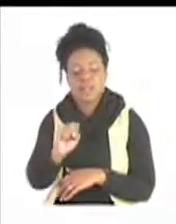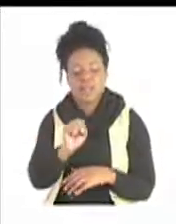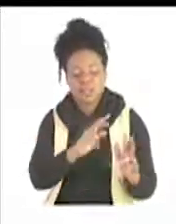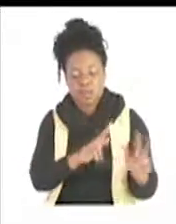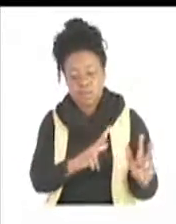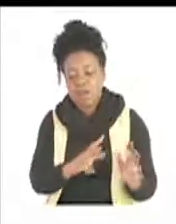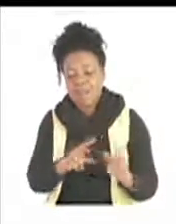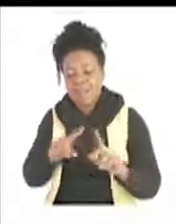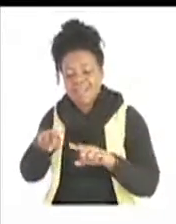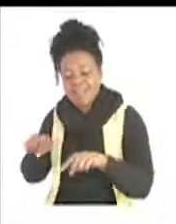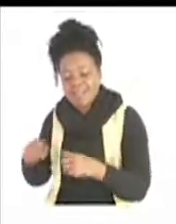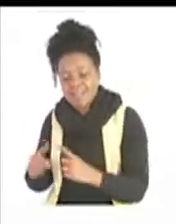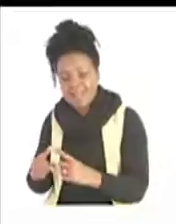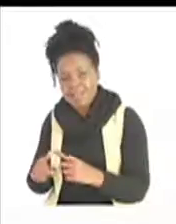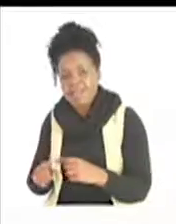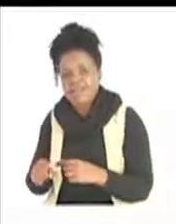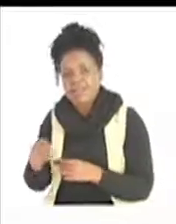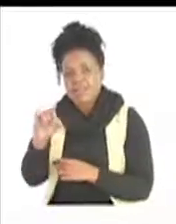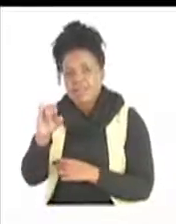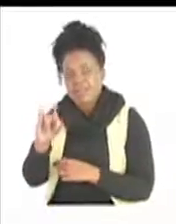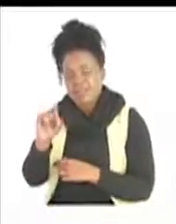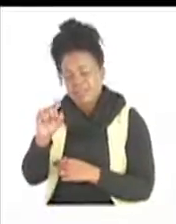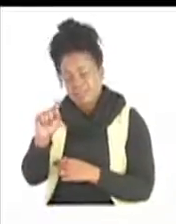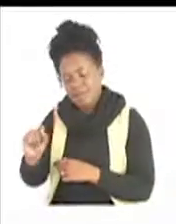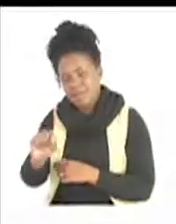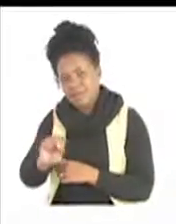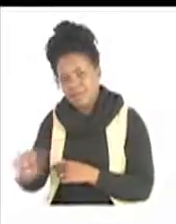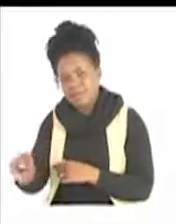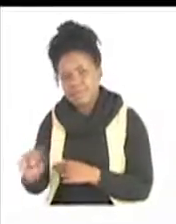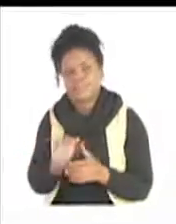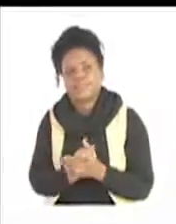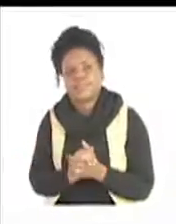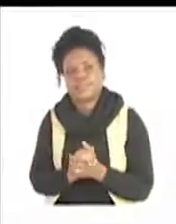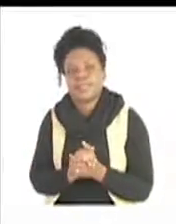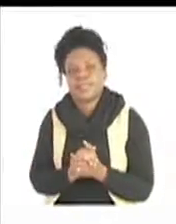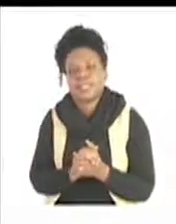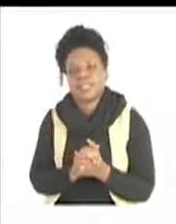becomes it. Moving on to page 4.